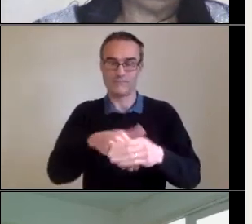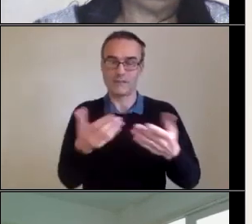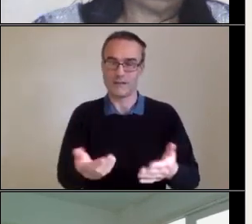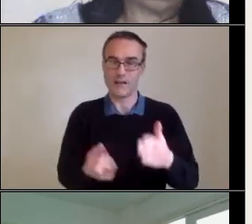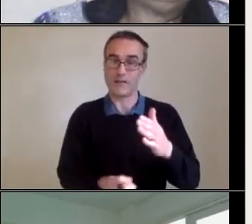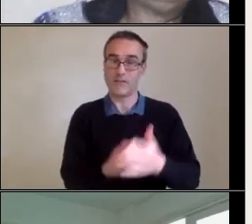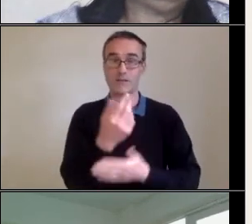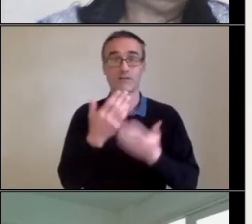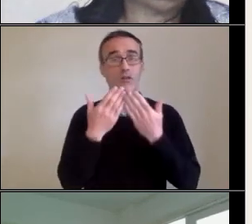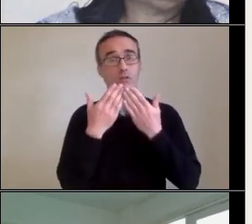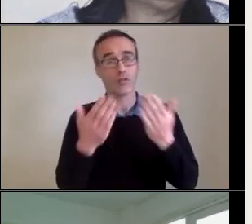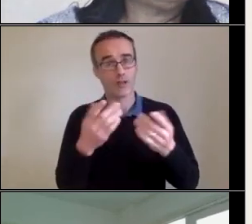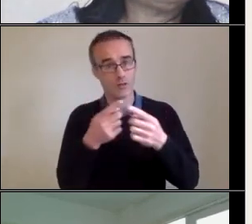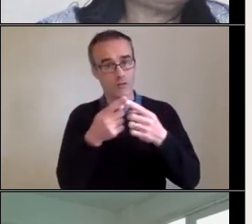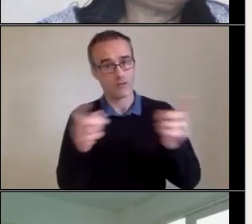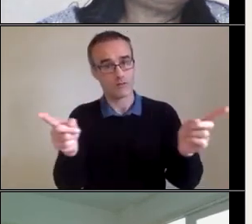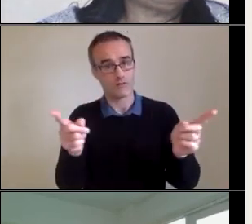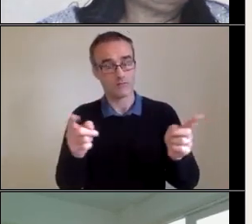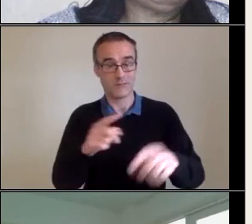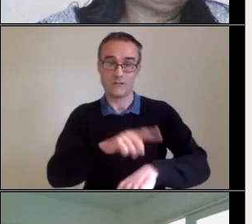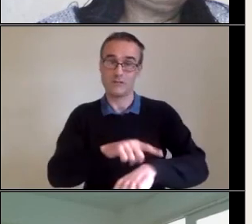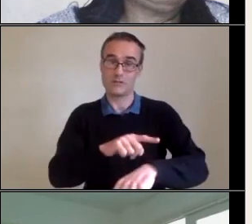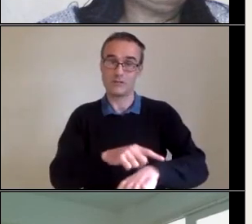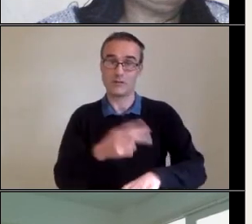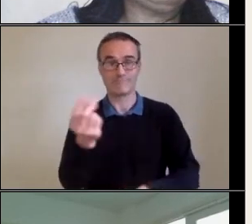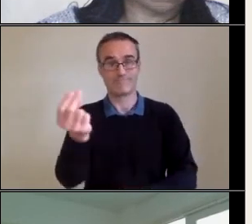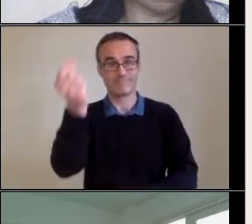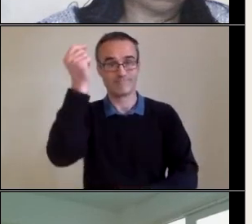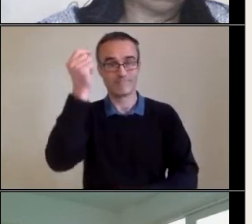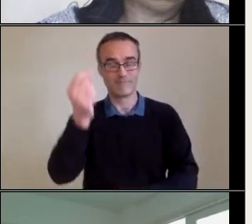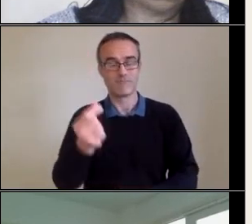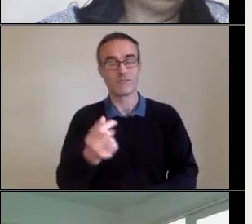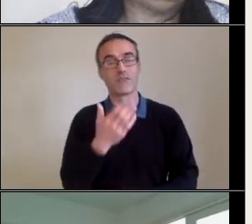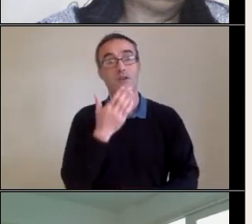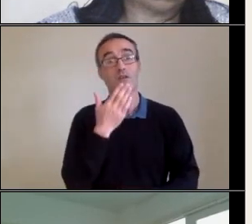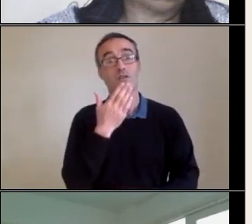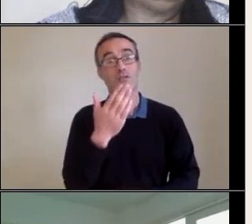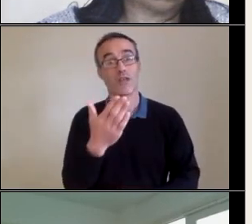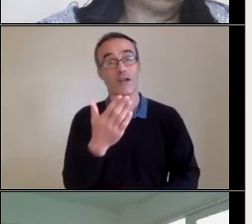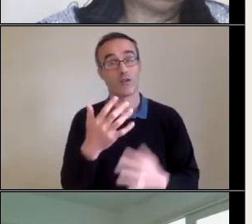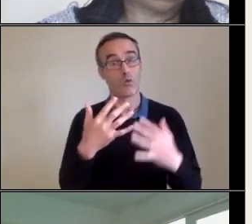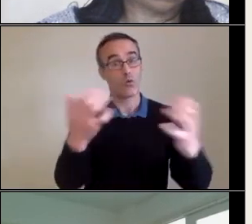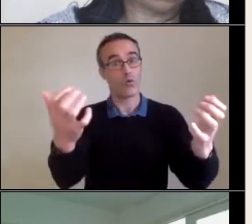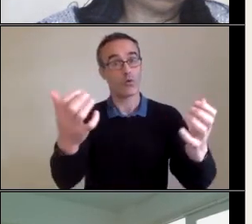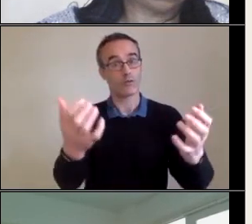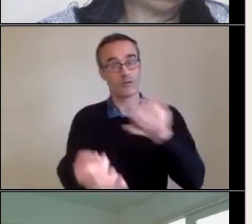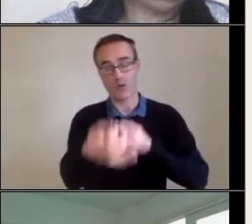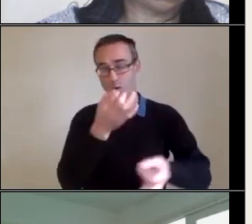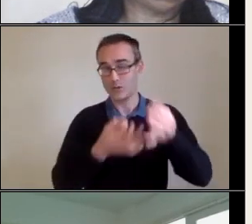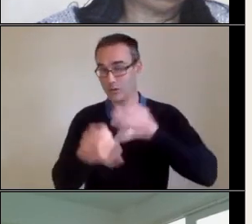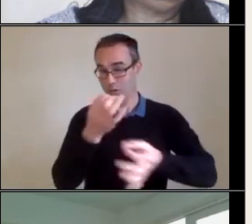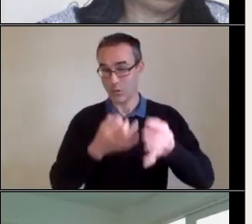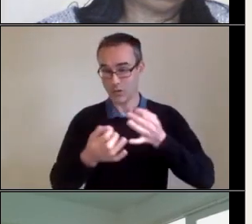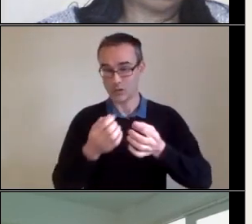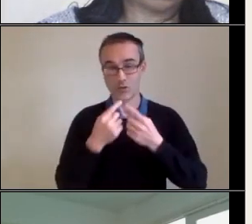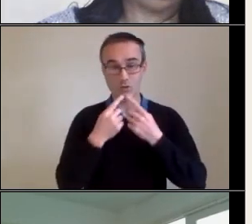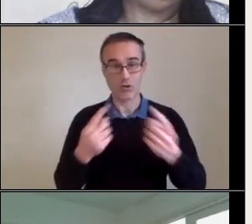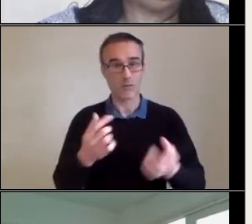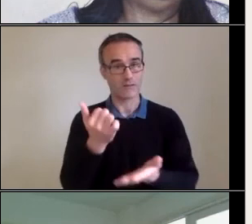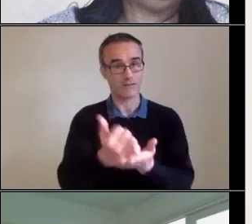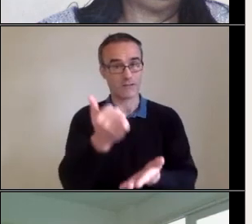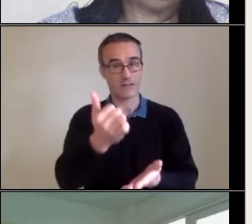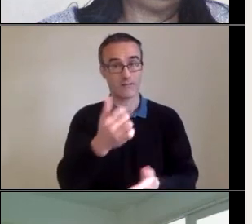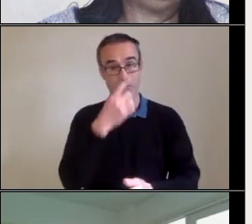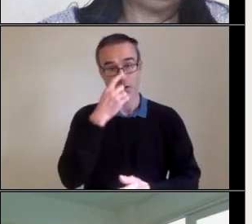to all of you. Sadly, we've run out of time. Thank you so much to the audience for so many fantastic questions and comments. We could easily have gone for